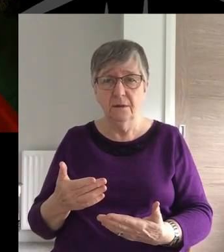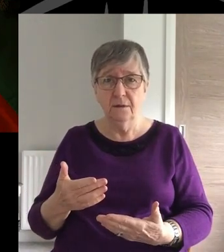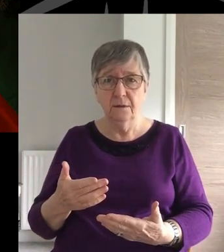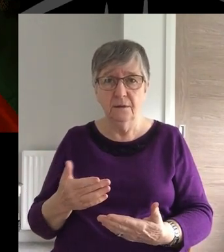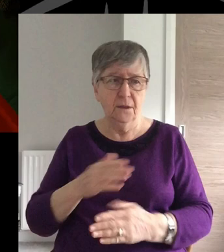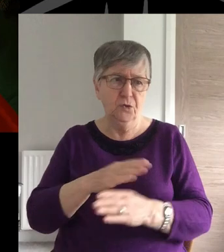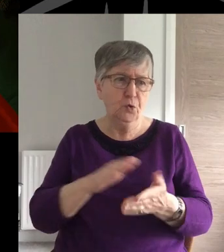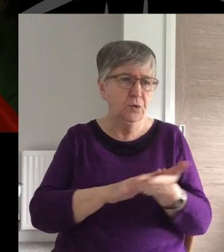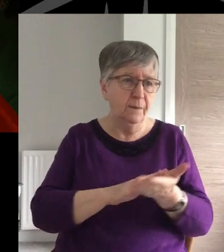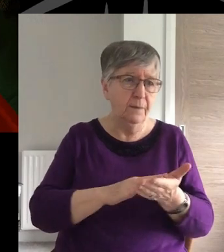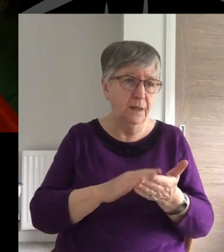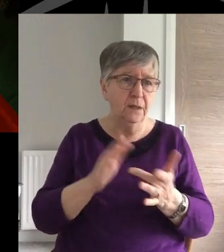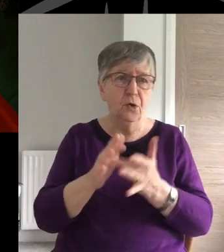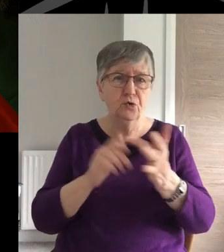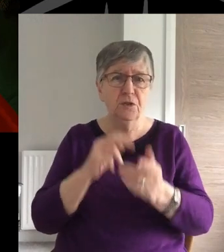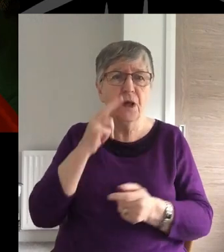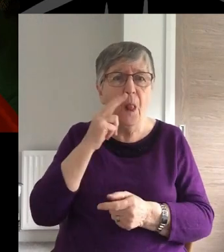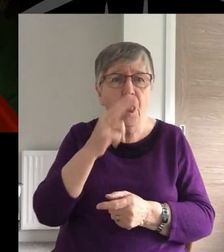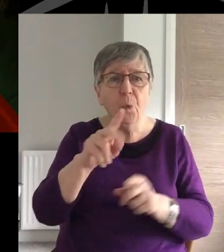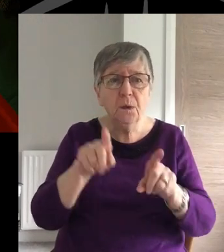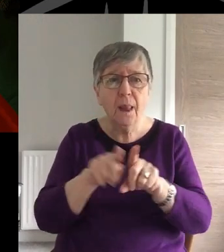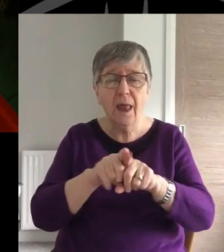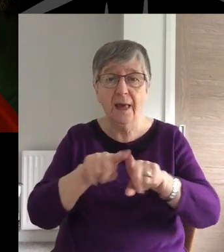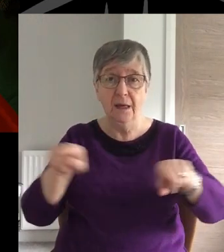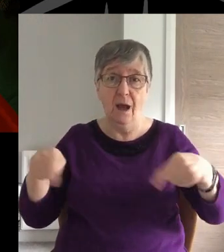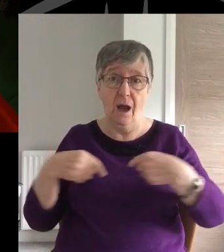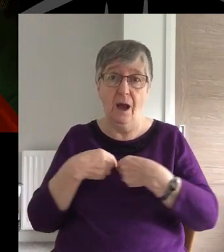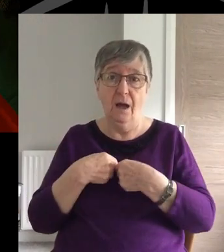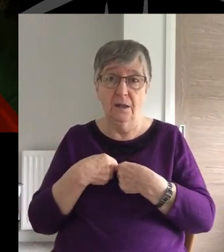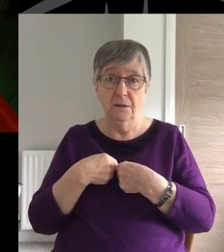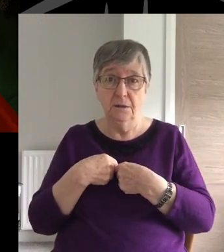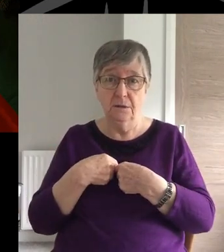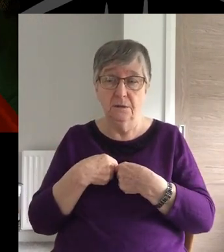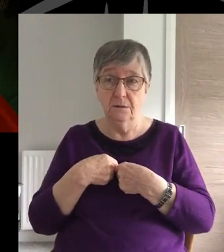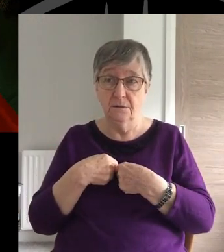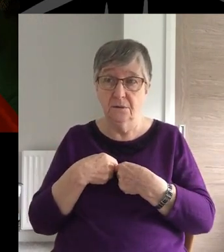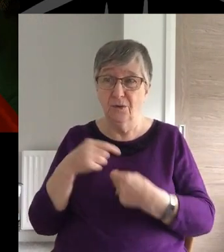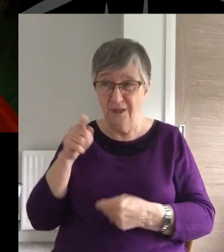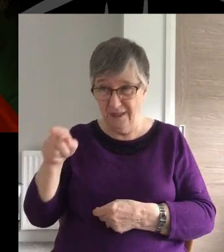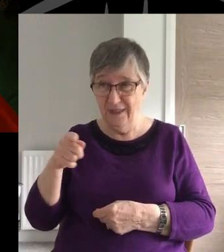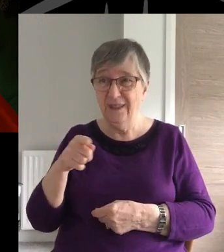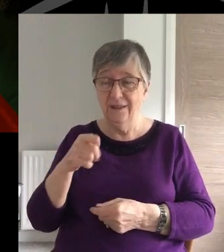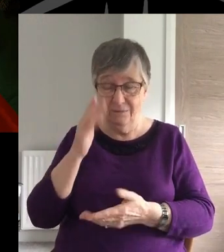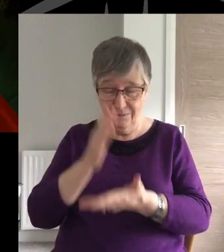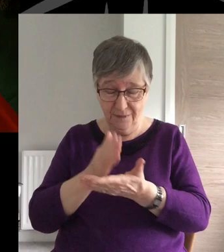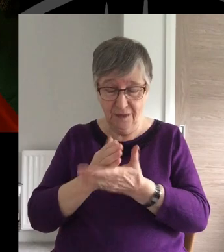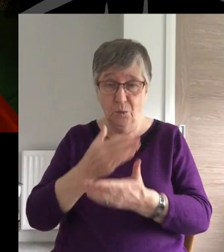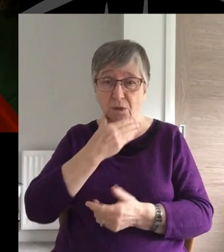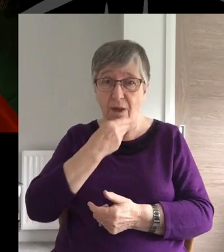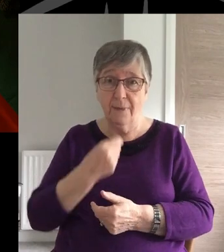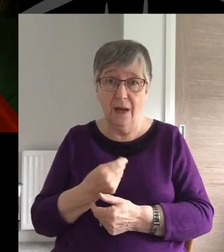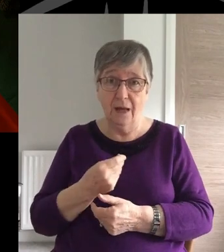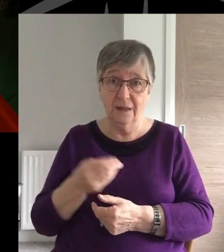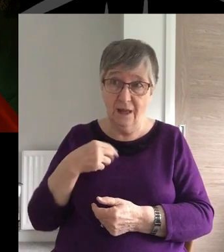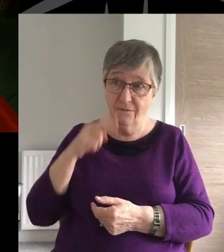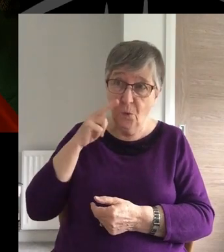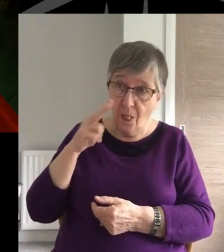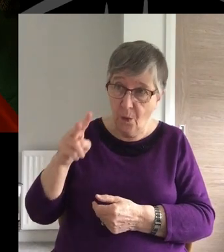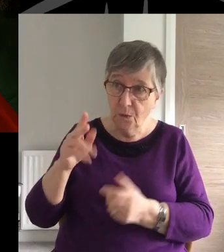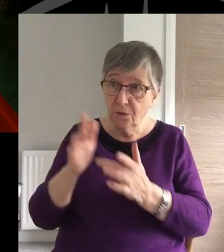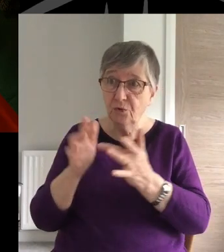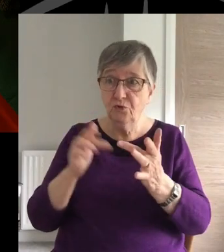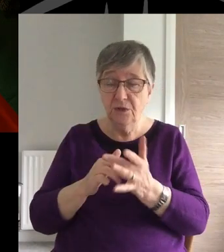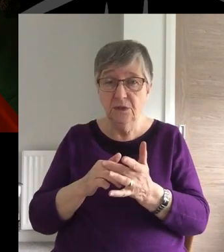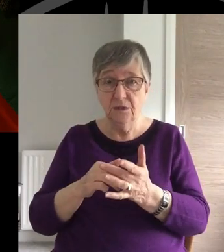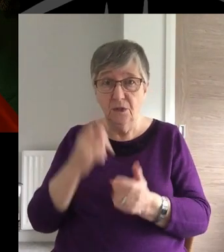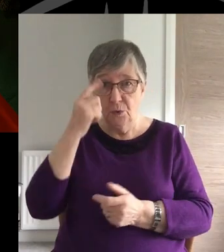Philippians 2 doesn't mean Jesus just looked like what he was one of us. But no, if you looked, that's who he was. If you looked properly at him, you would